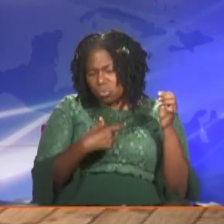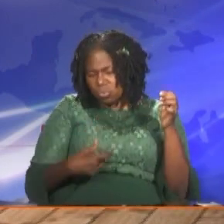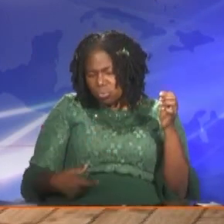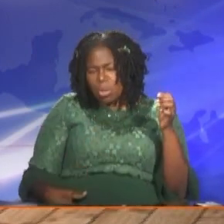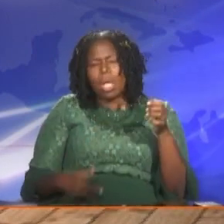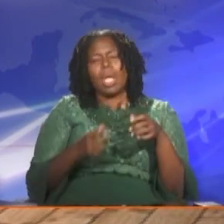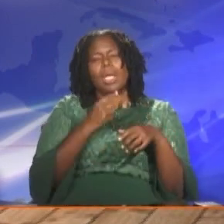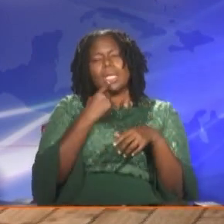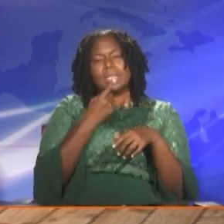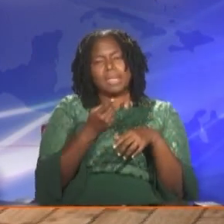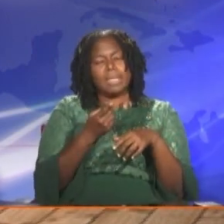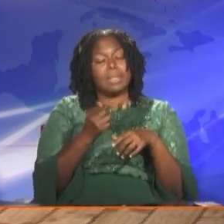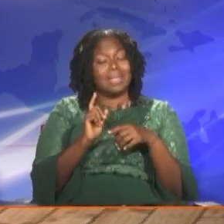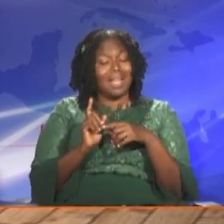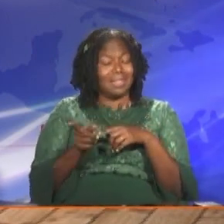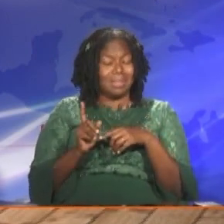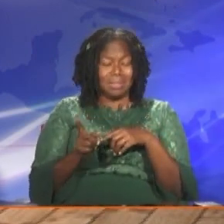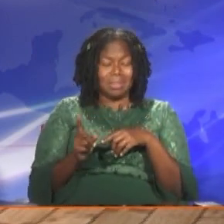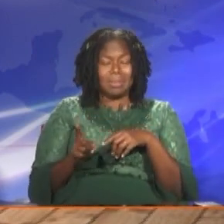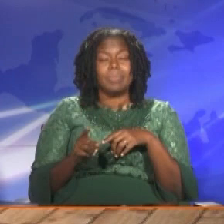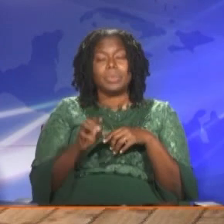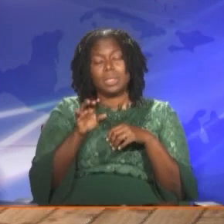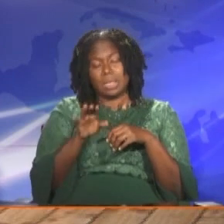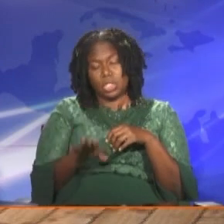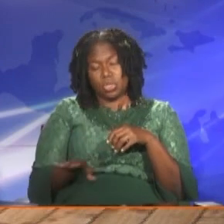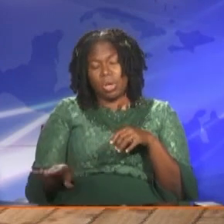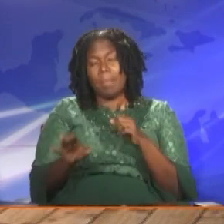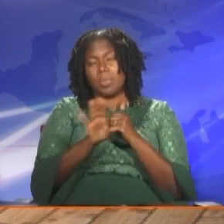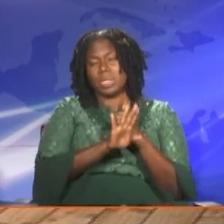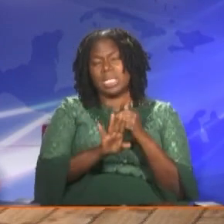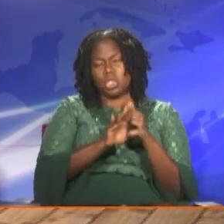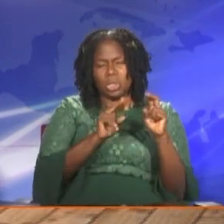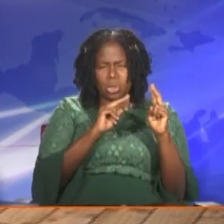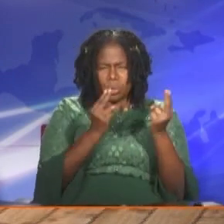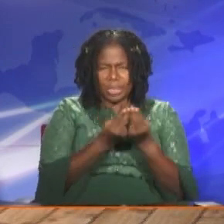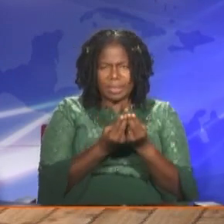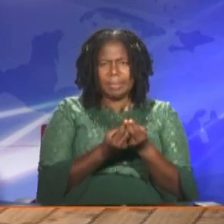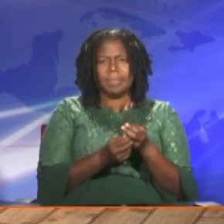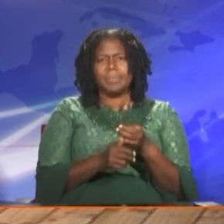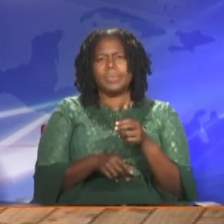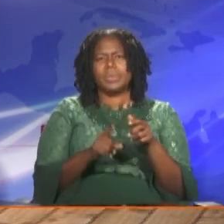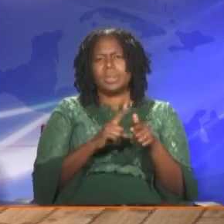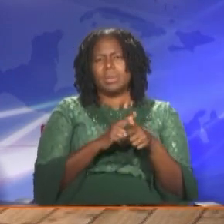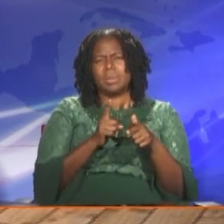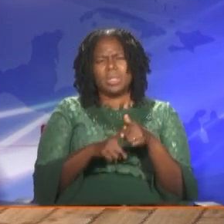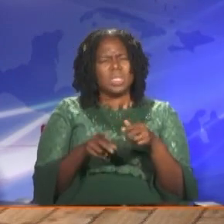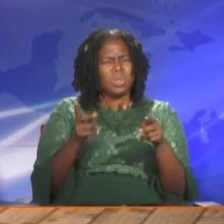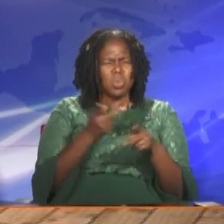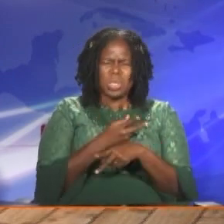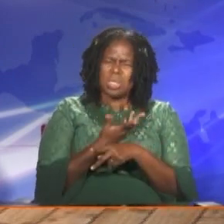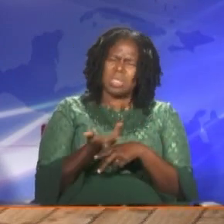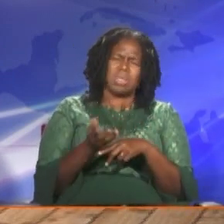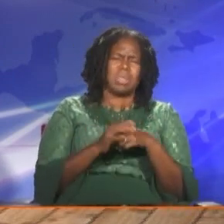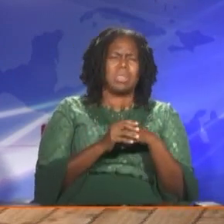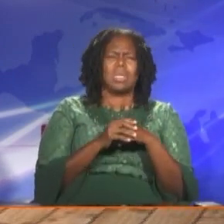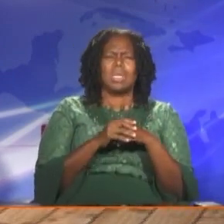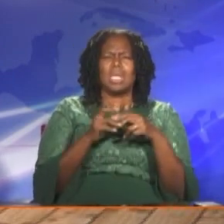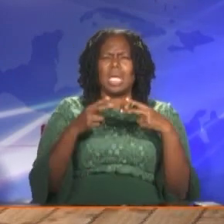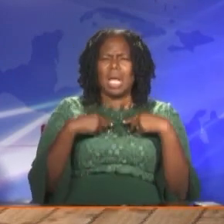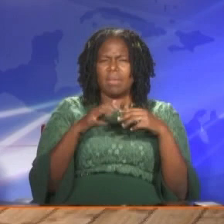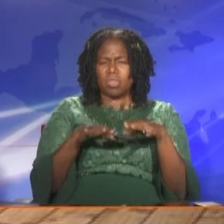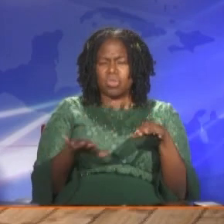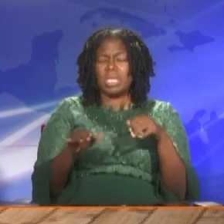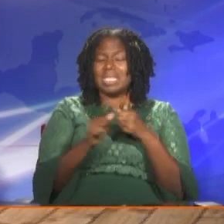Hazardous work, we have the Occupational Safety and Health Agency. Hazardous work is actually considered one of the worst forms of child labor as well. It's dangerous